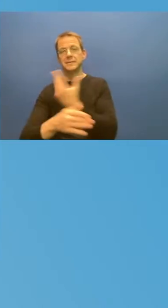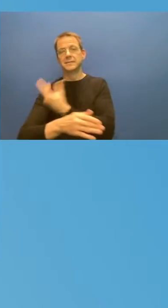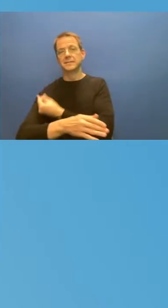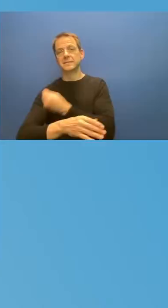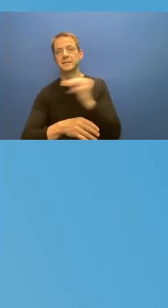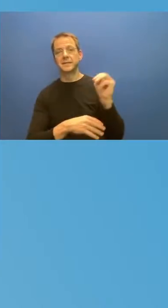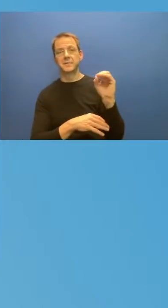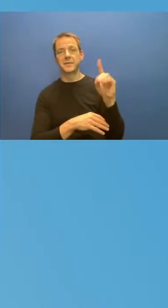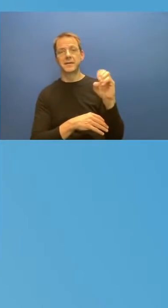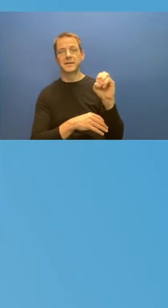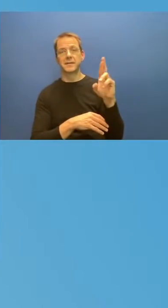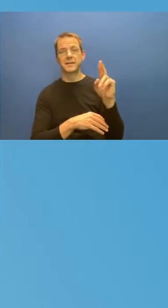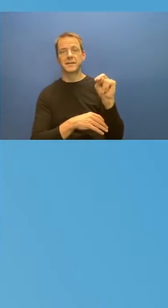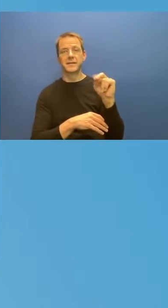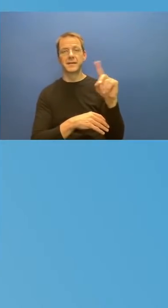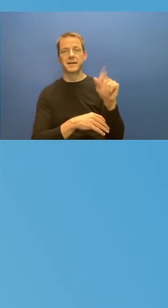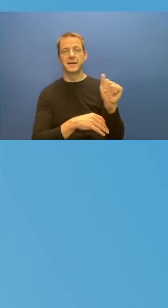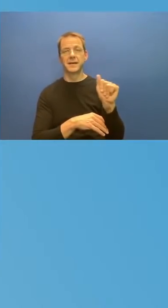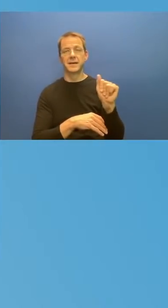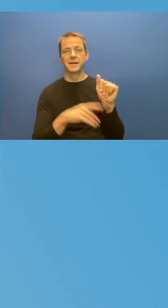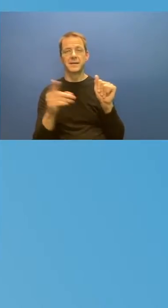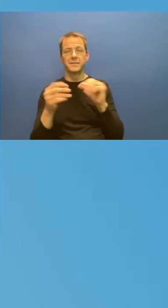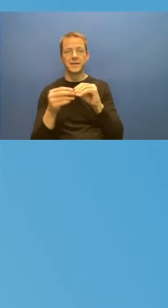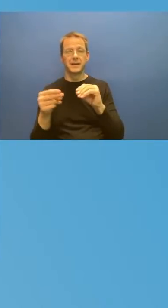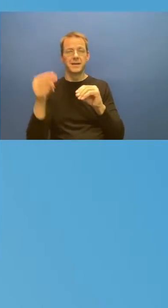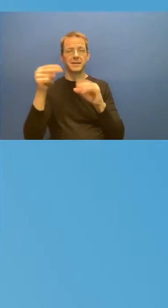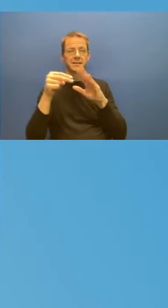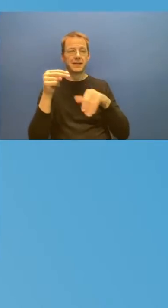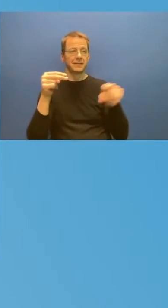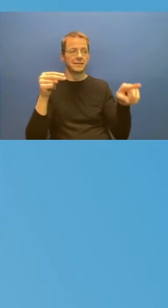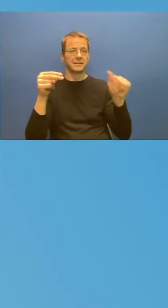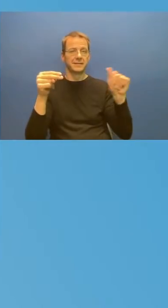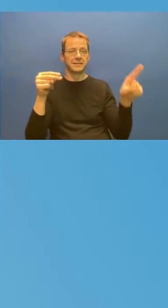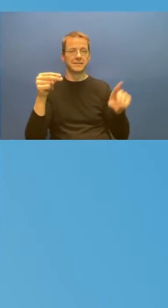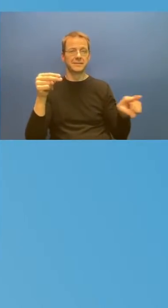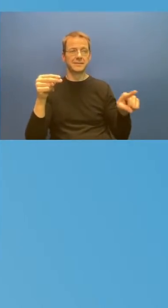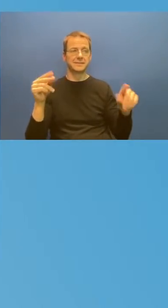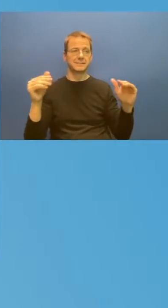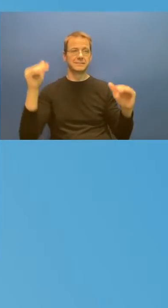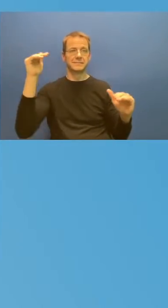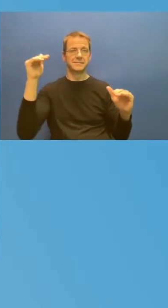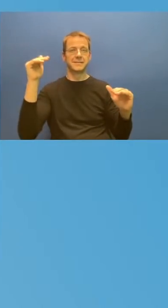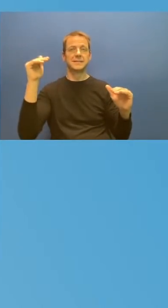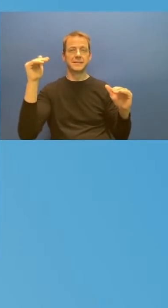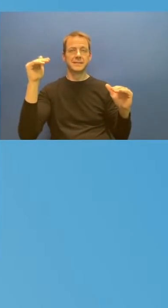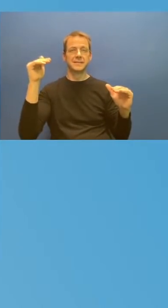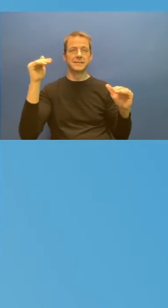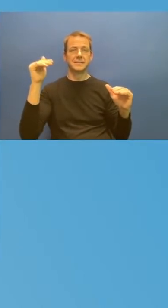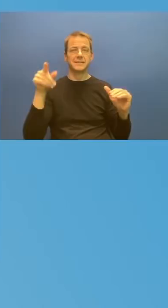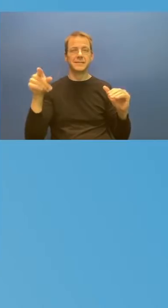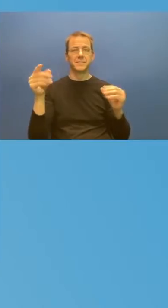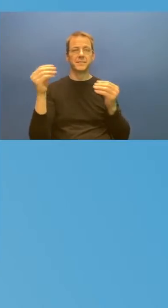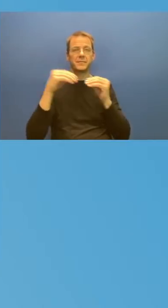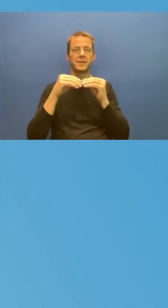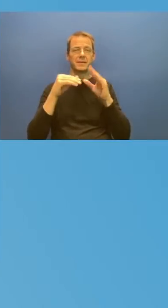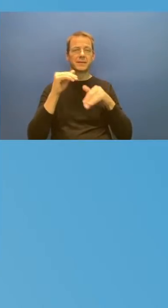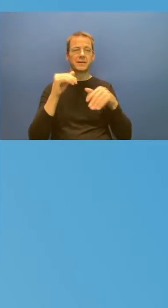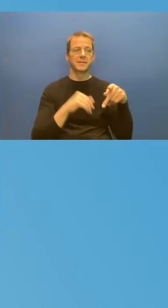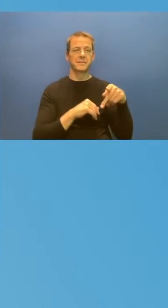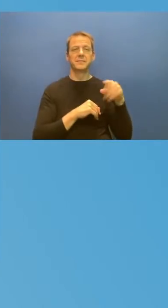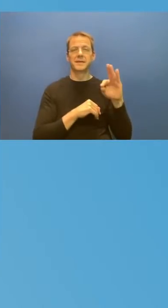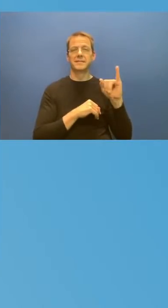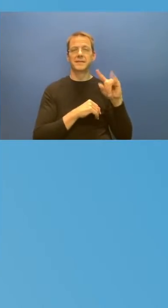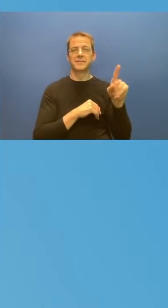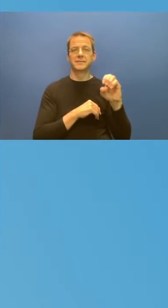effectiveness compared to Pfizer and quite large compared to AstraZeneca for our regular